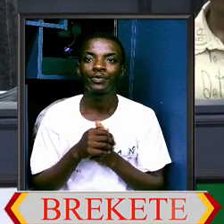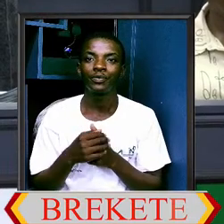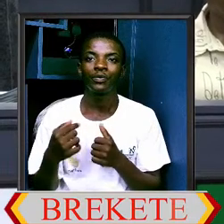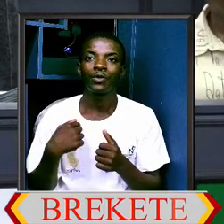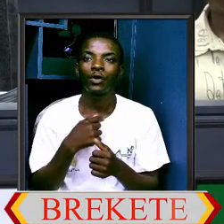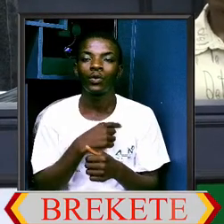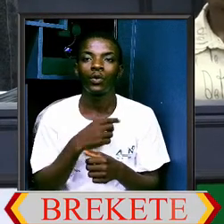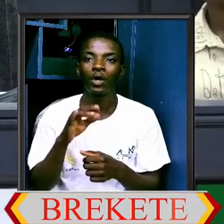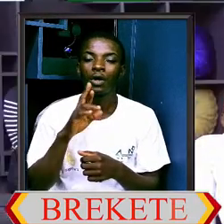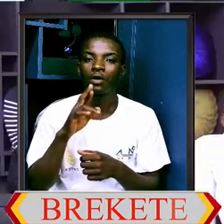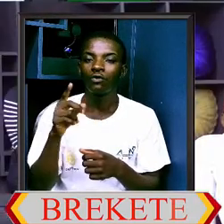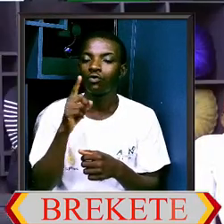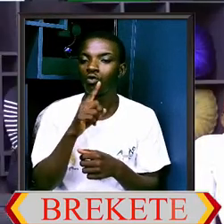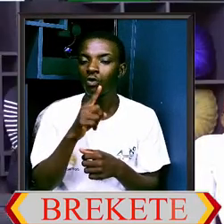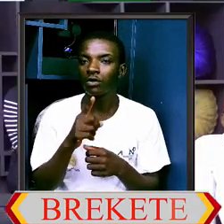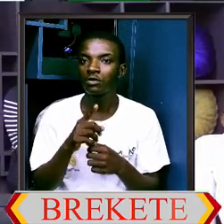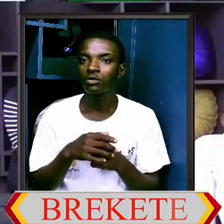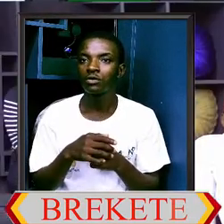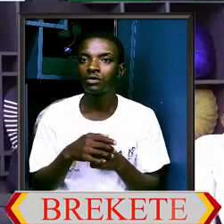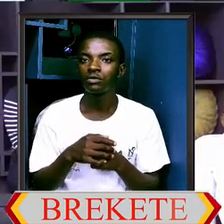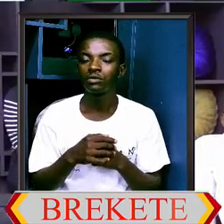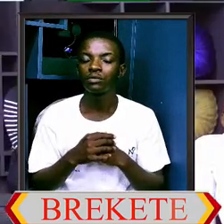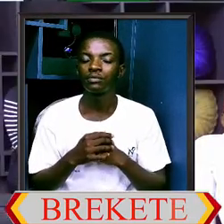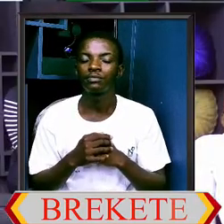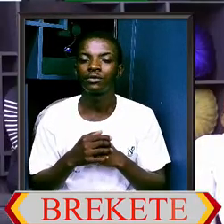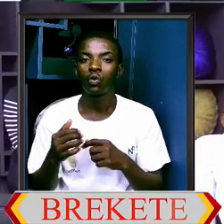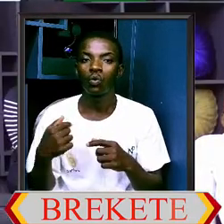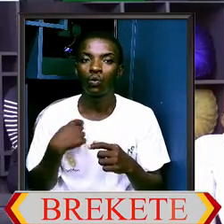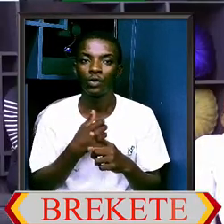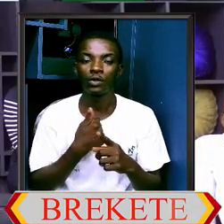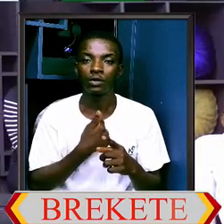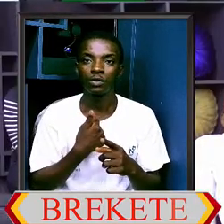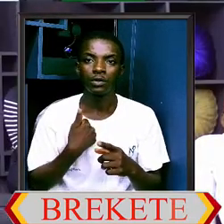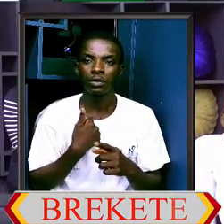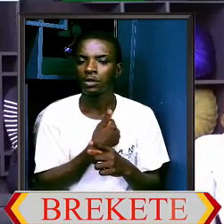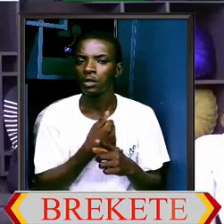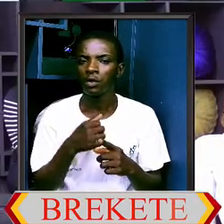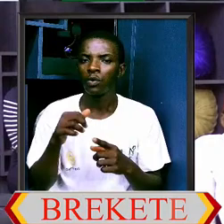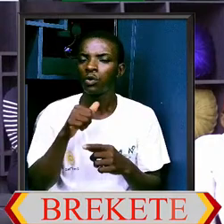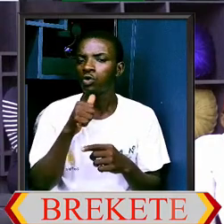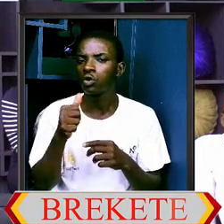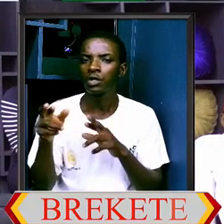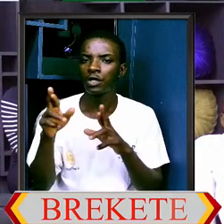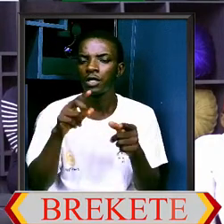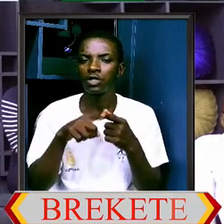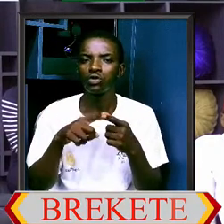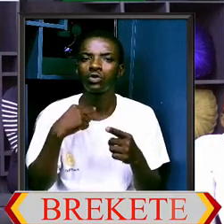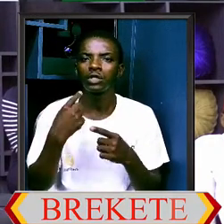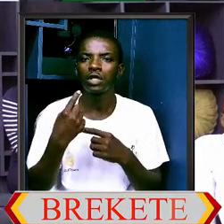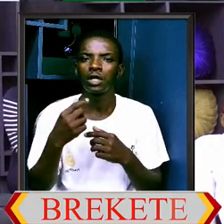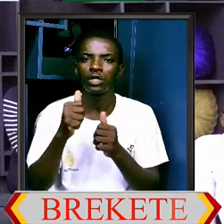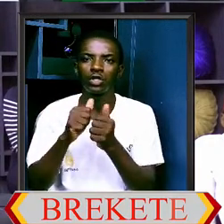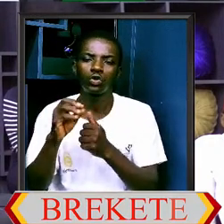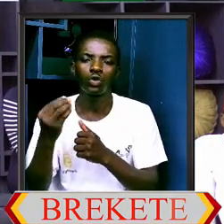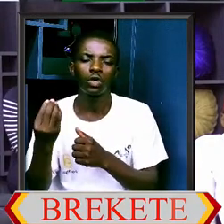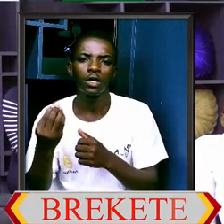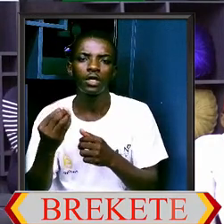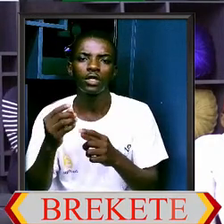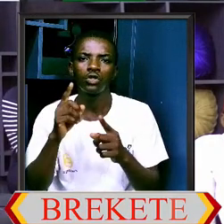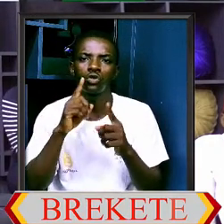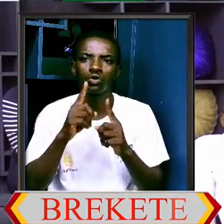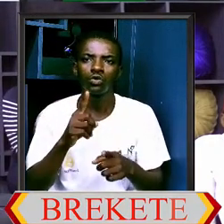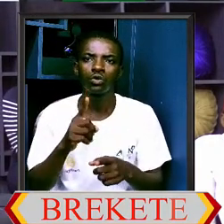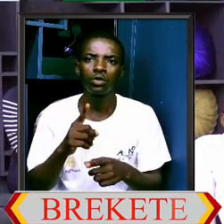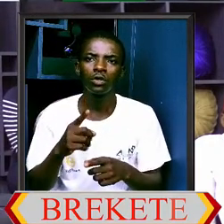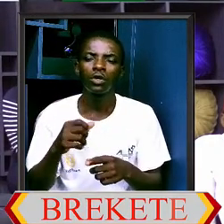we are a fraud. We ourselves. Because we are not ready to tell each other the truth. We are not even